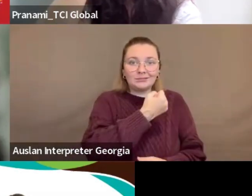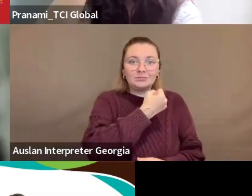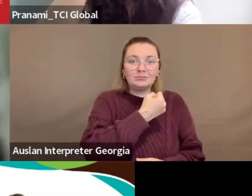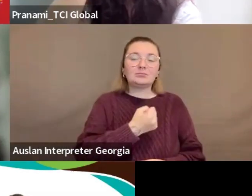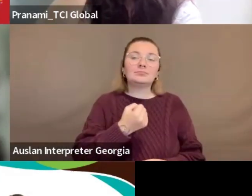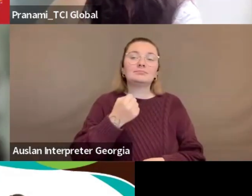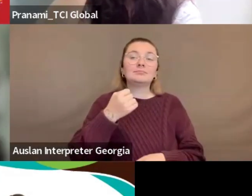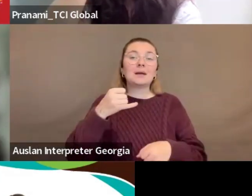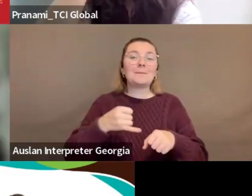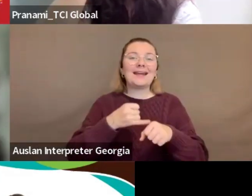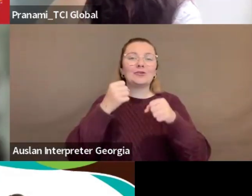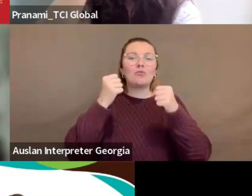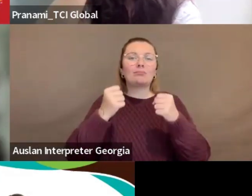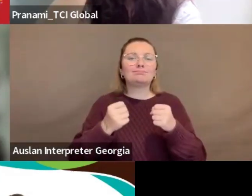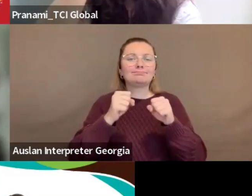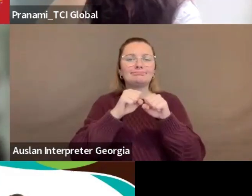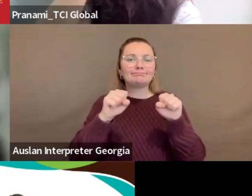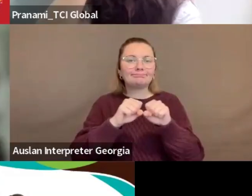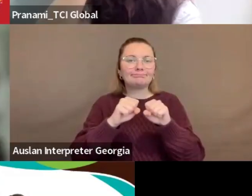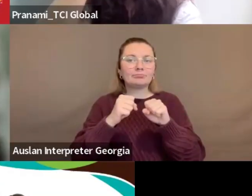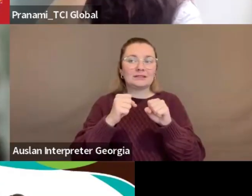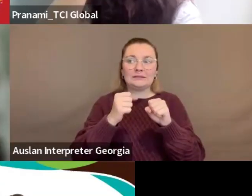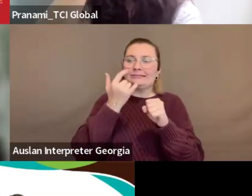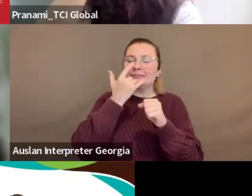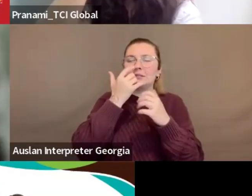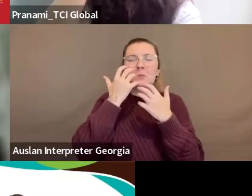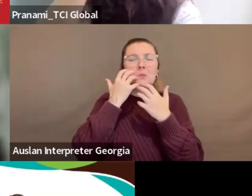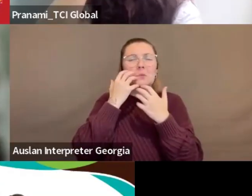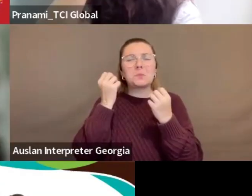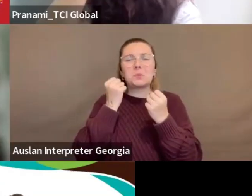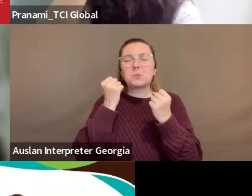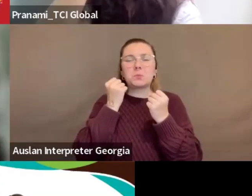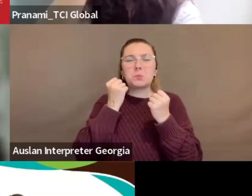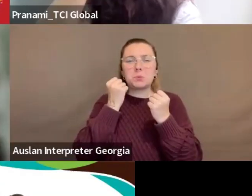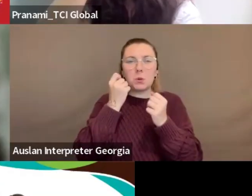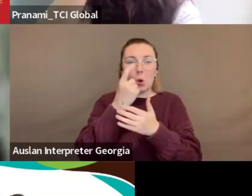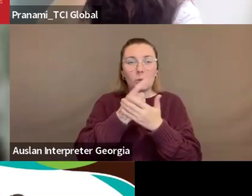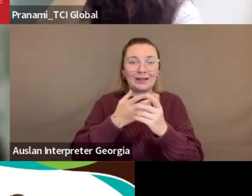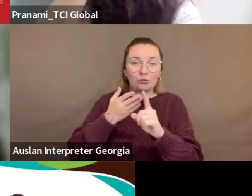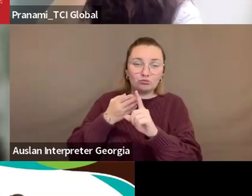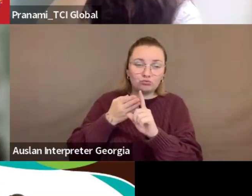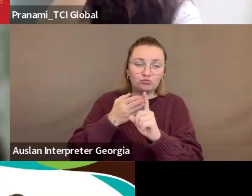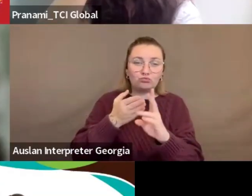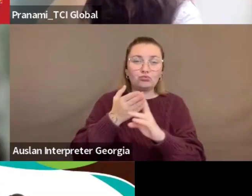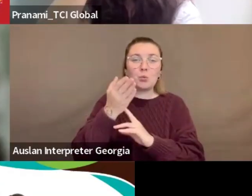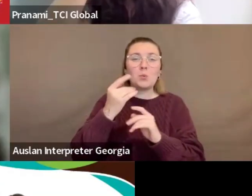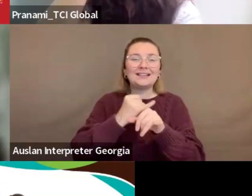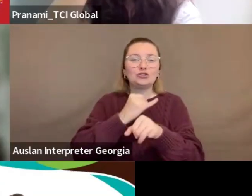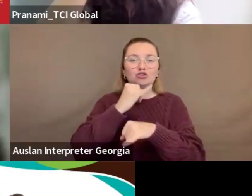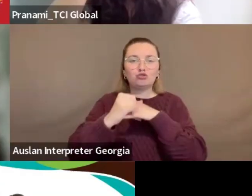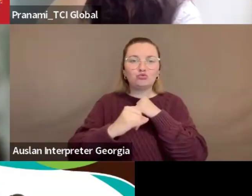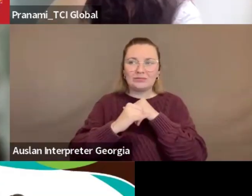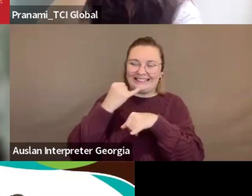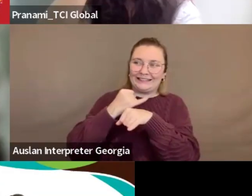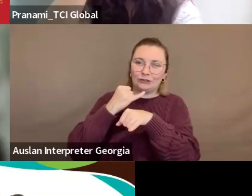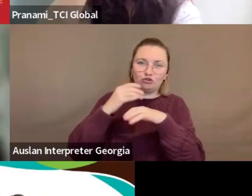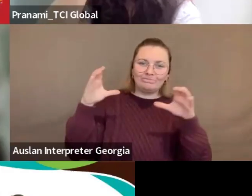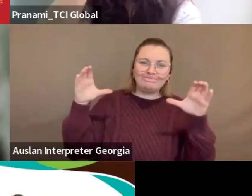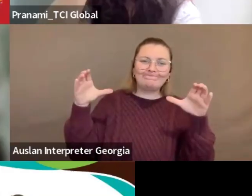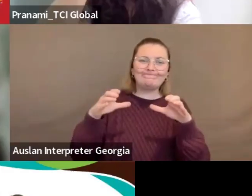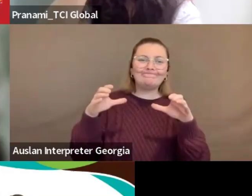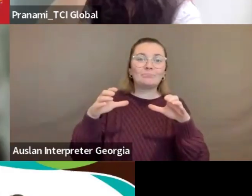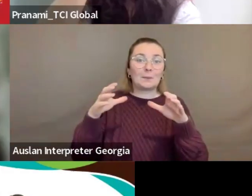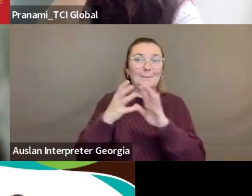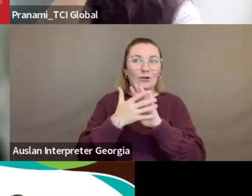Medicalised systems that treat distress only through institutional settings and through only clinical care are a